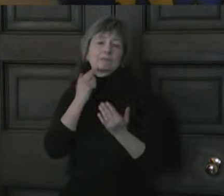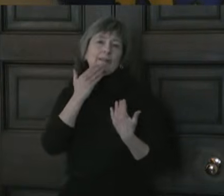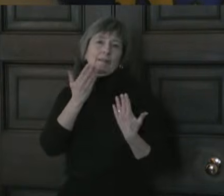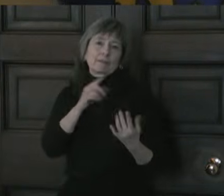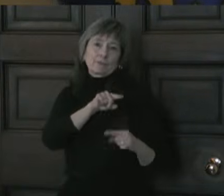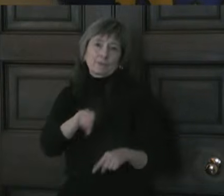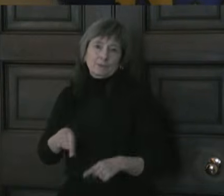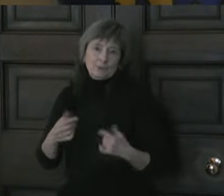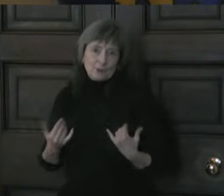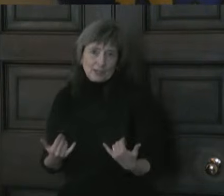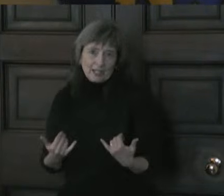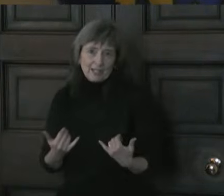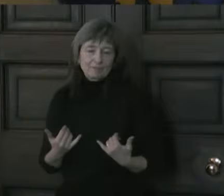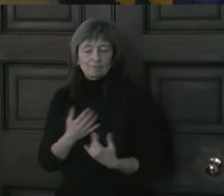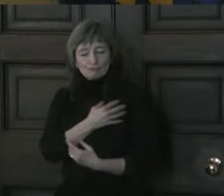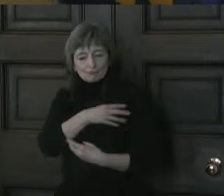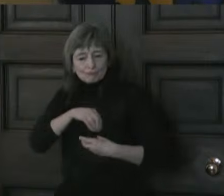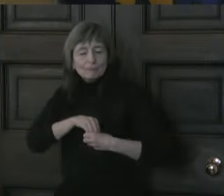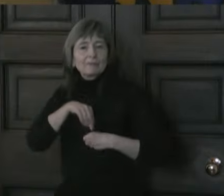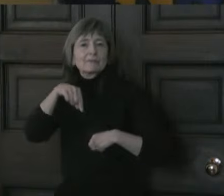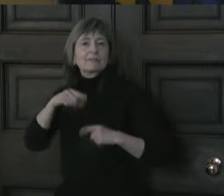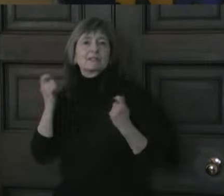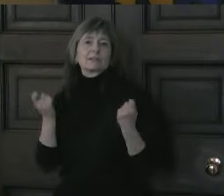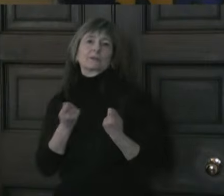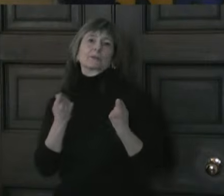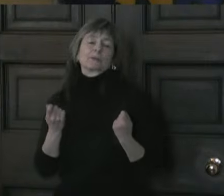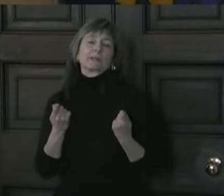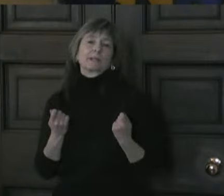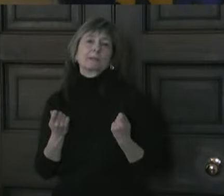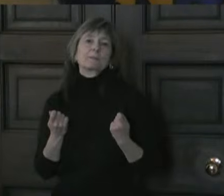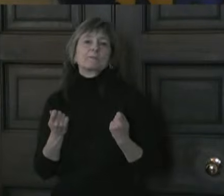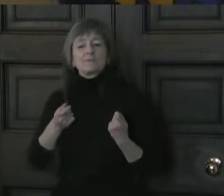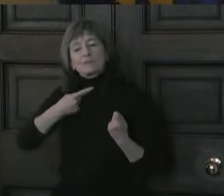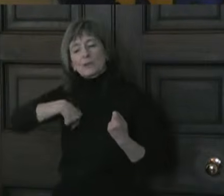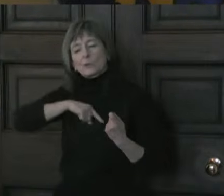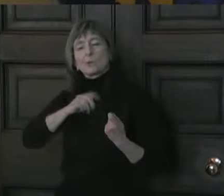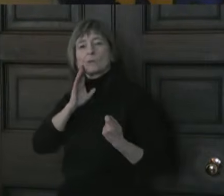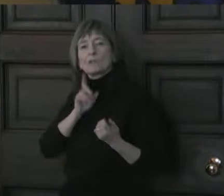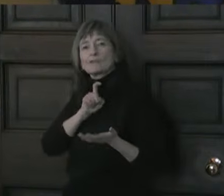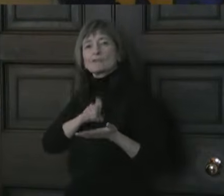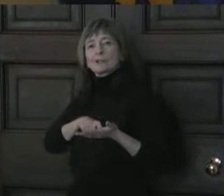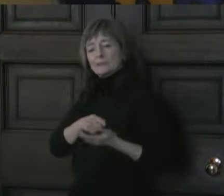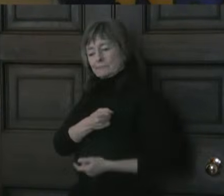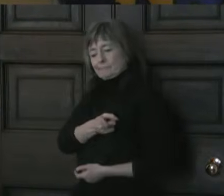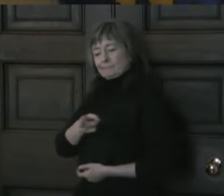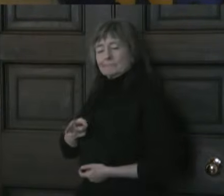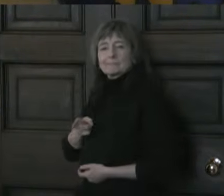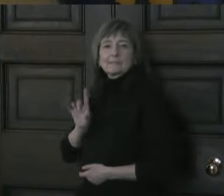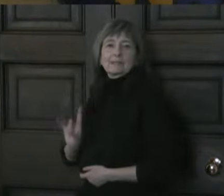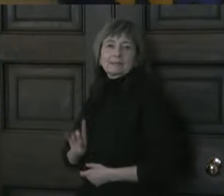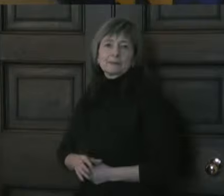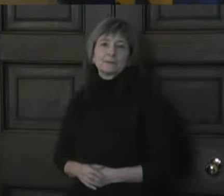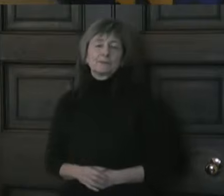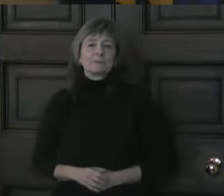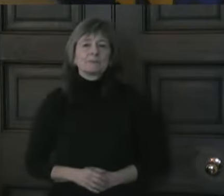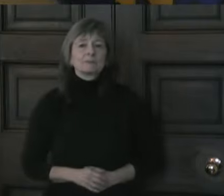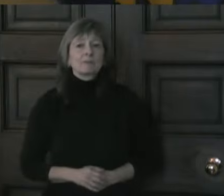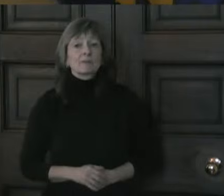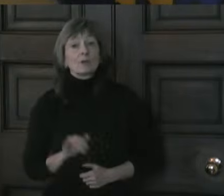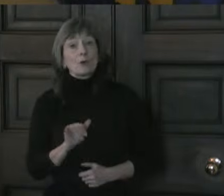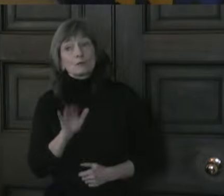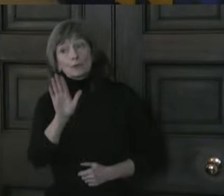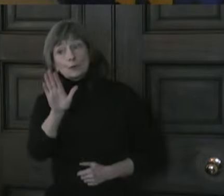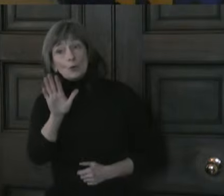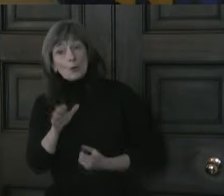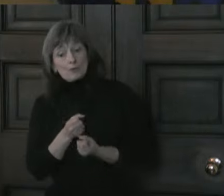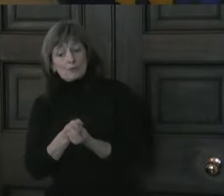coming today and being a part of a ceremony that recognizes these incredible individuals, and also for your part